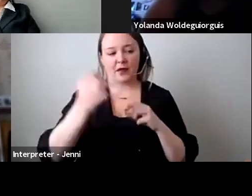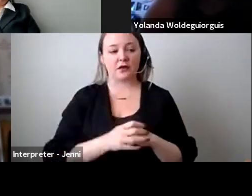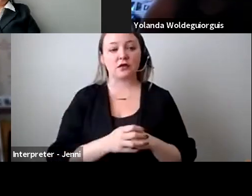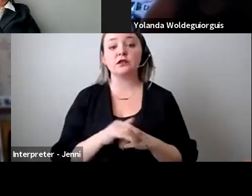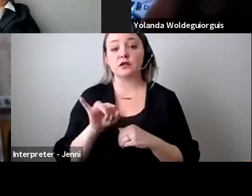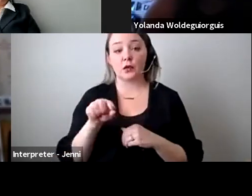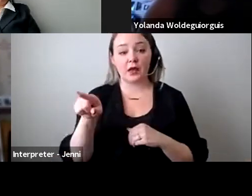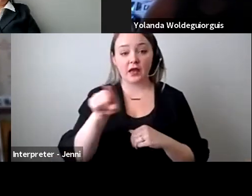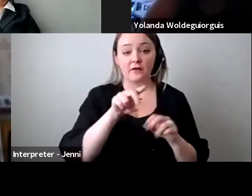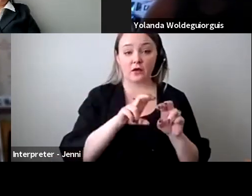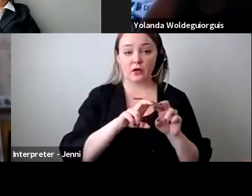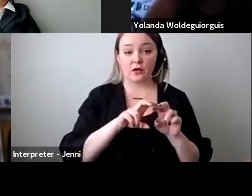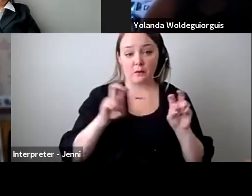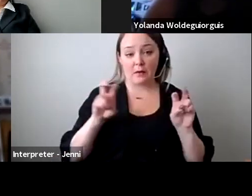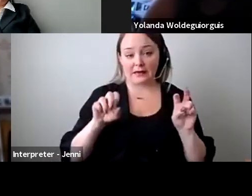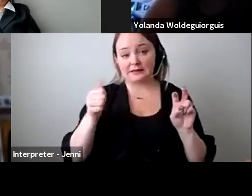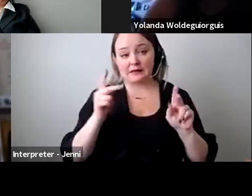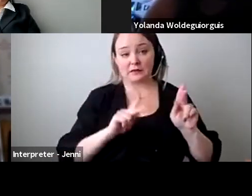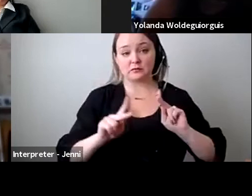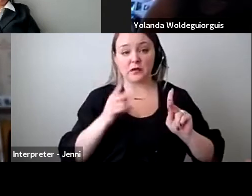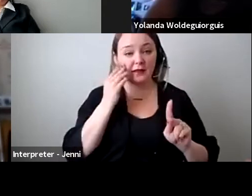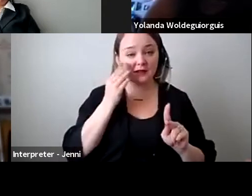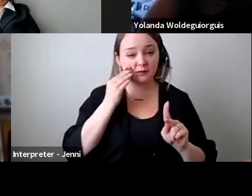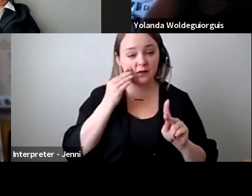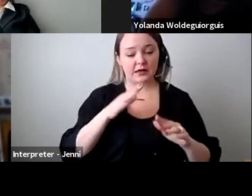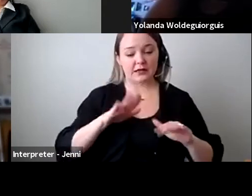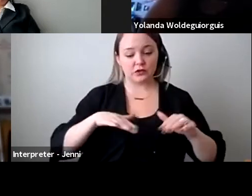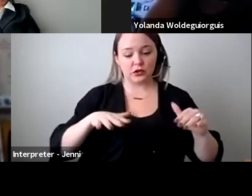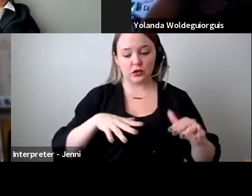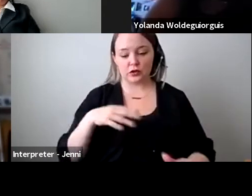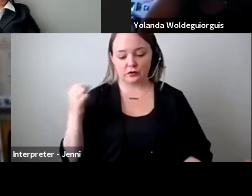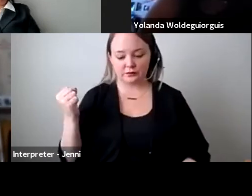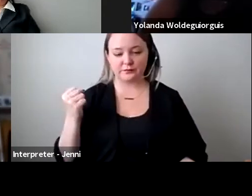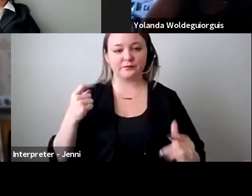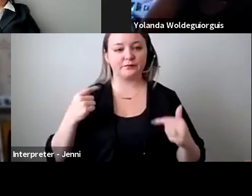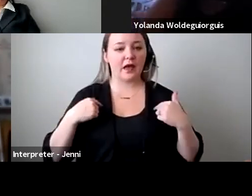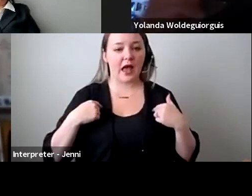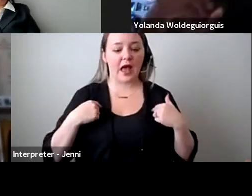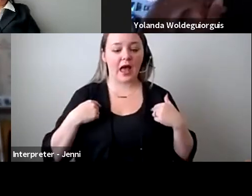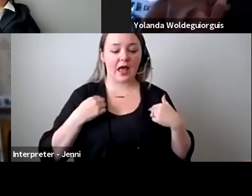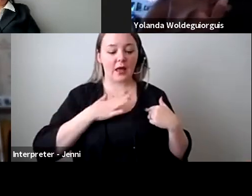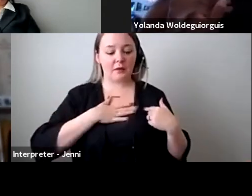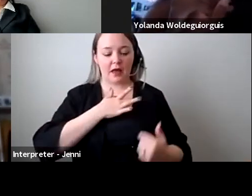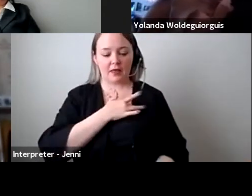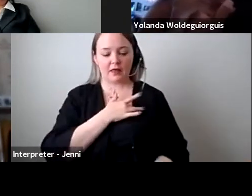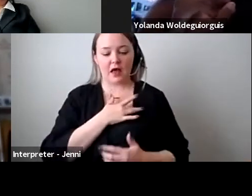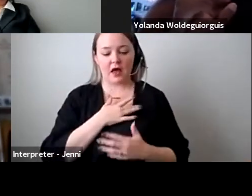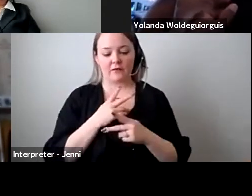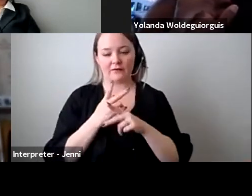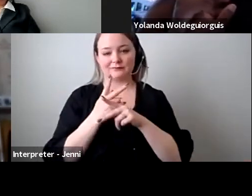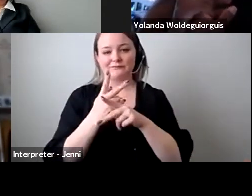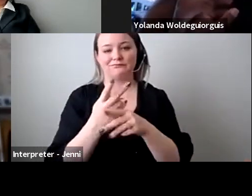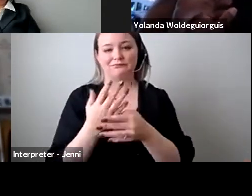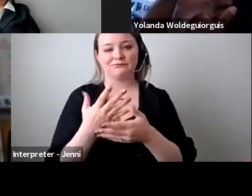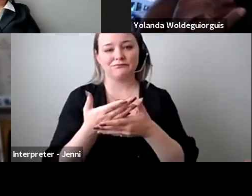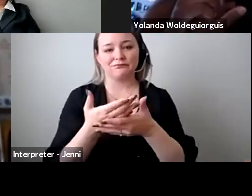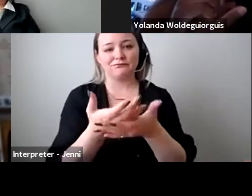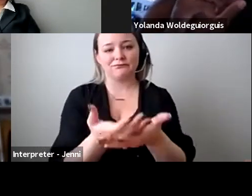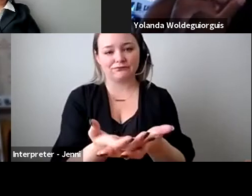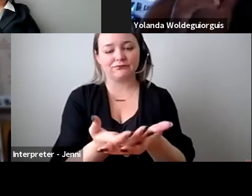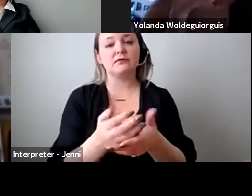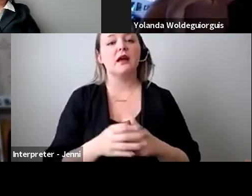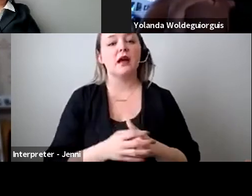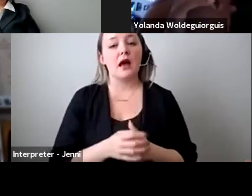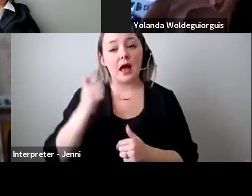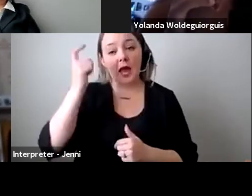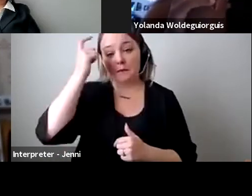through that and still going through it today, I lend y'all my love as well and my support to y'all, because it is very hard. Mentally,